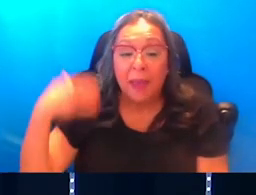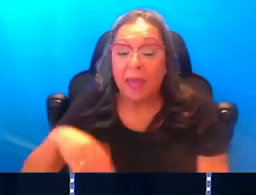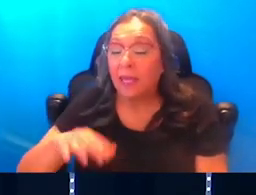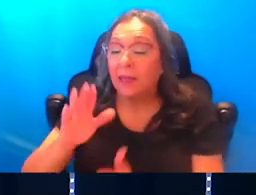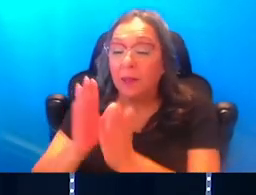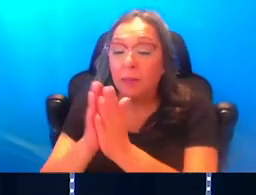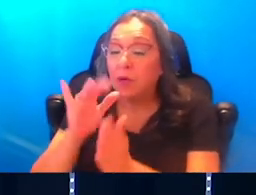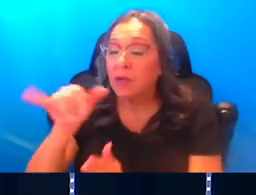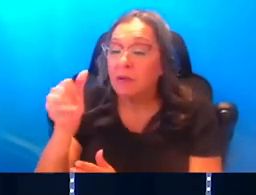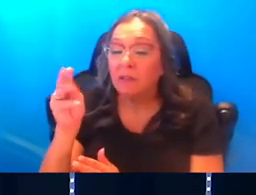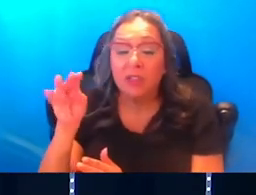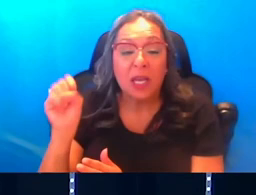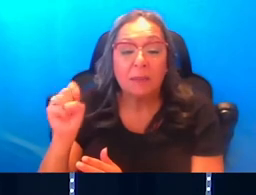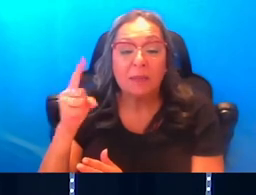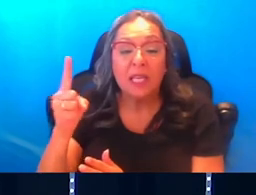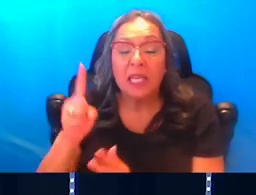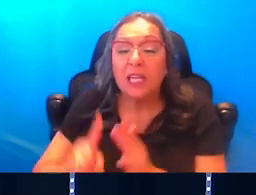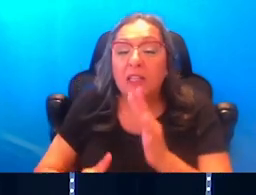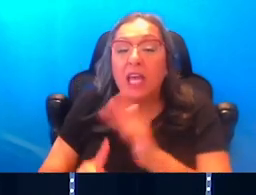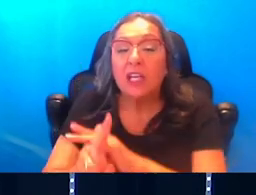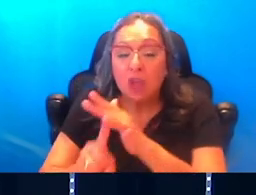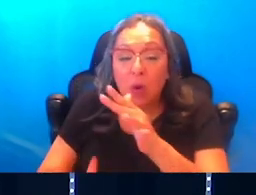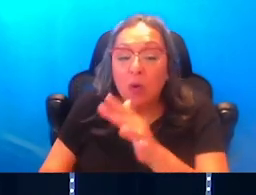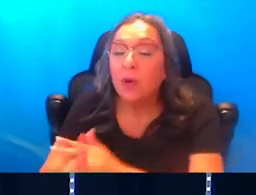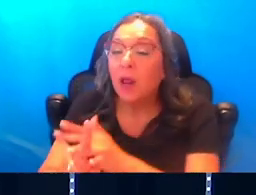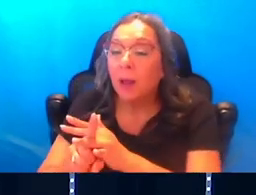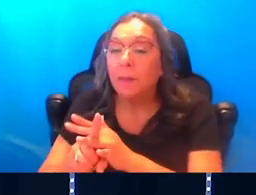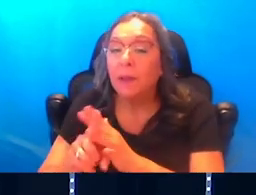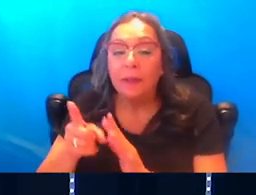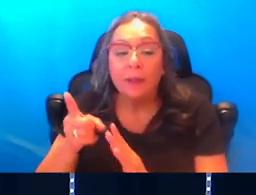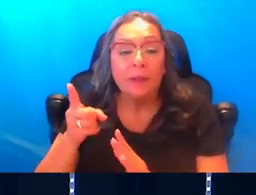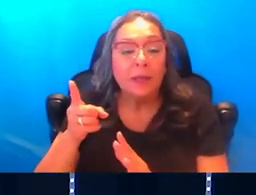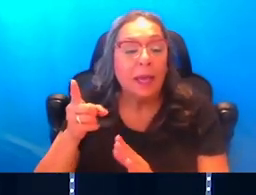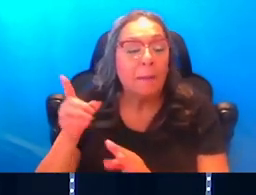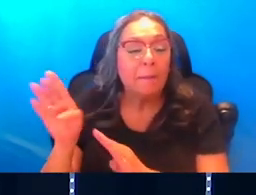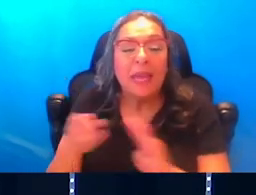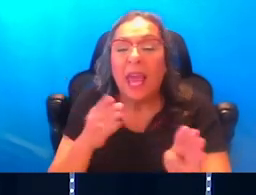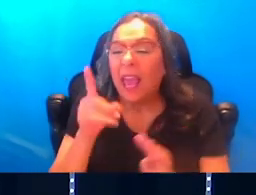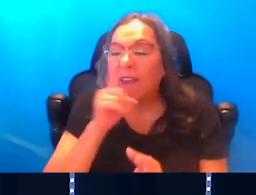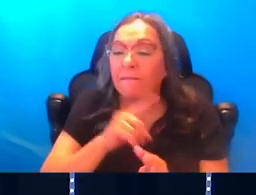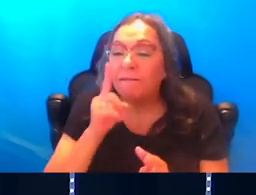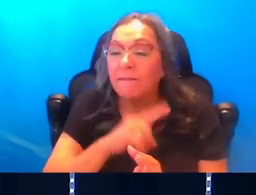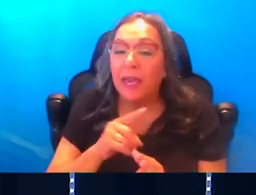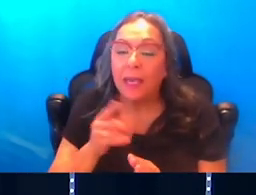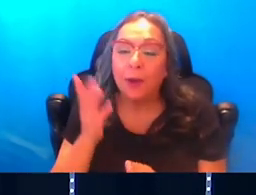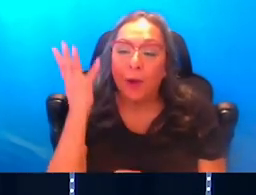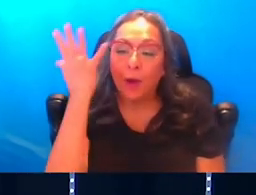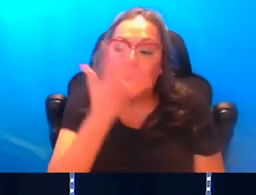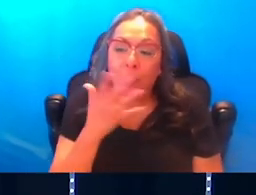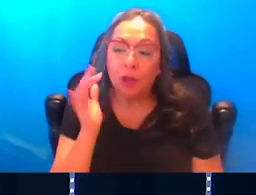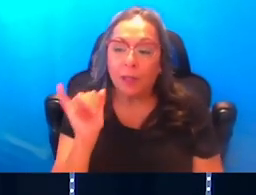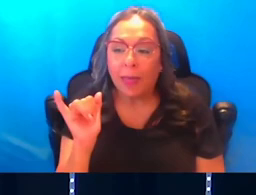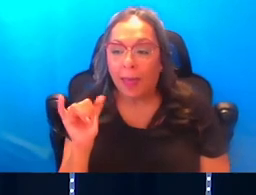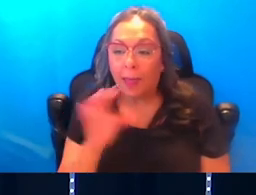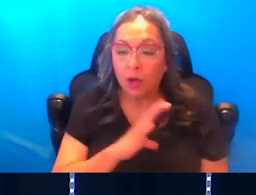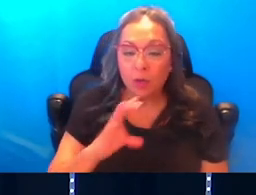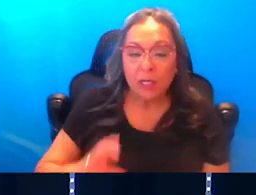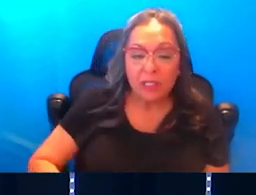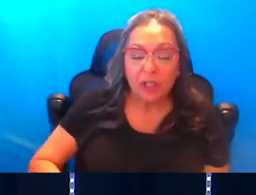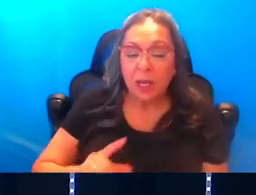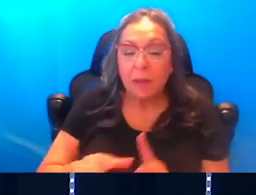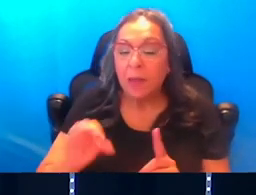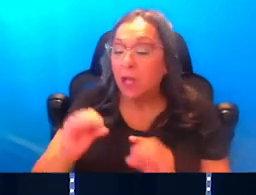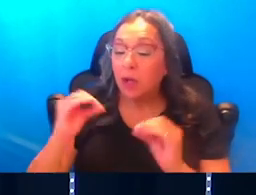they came with all these fake ways to look like a Christian. Nobody could have told Abraham what his test was going to